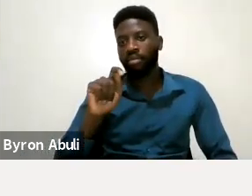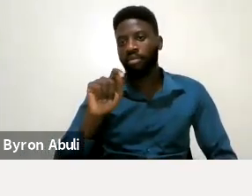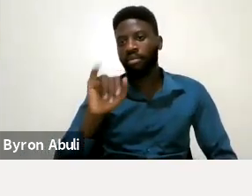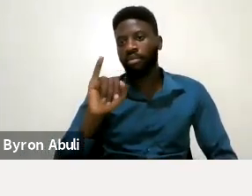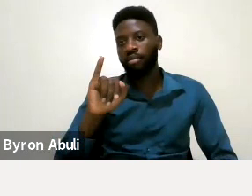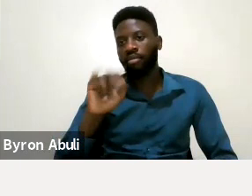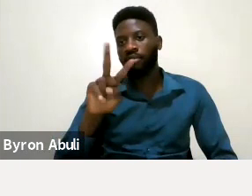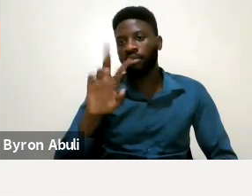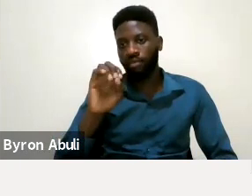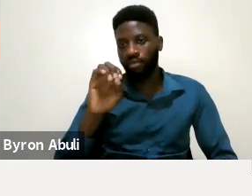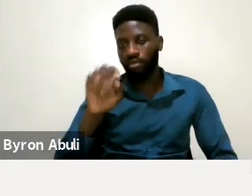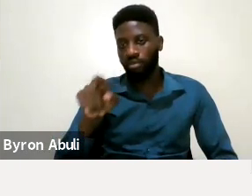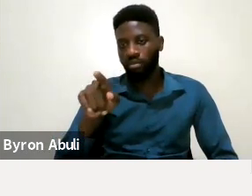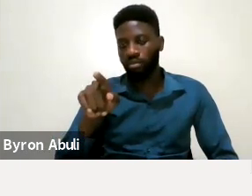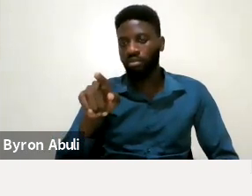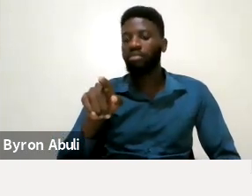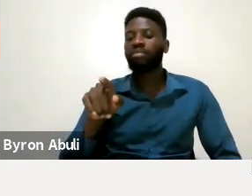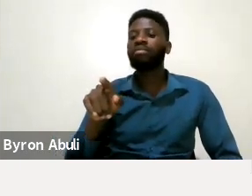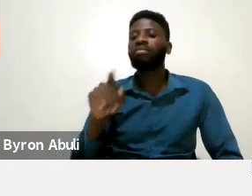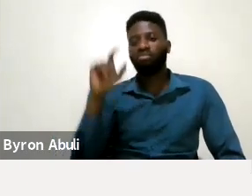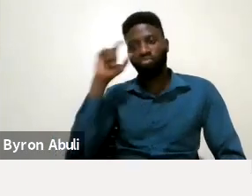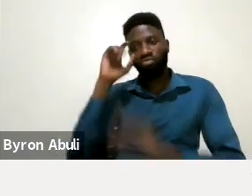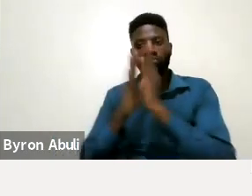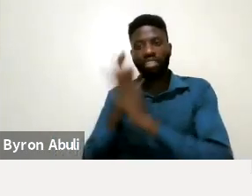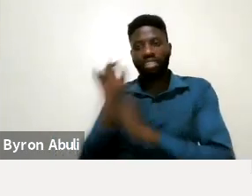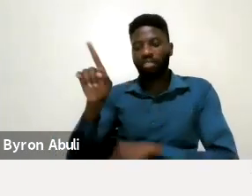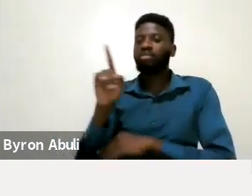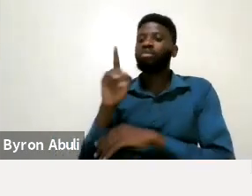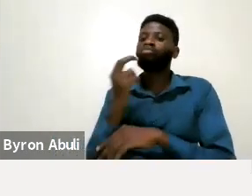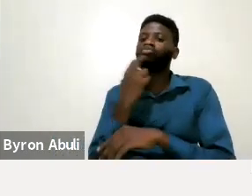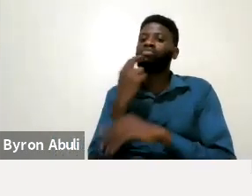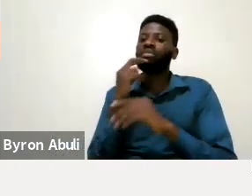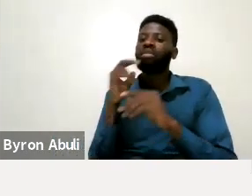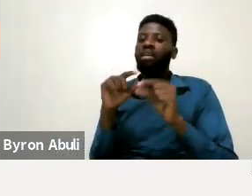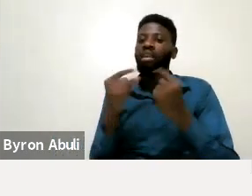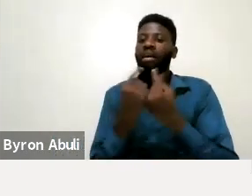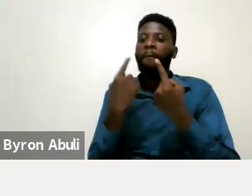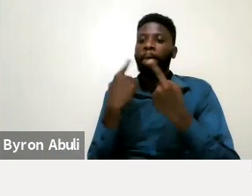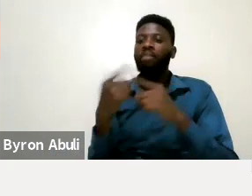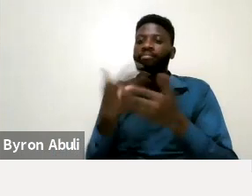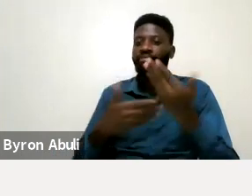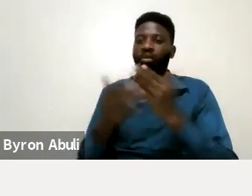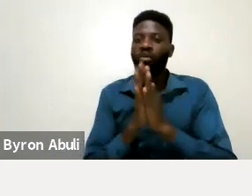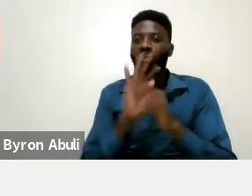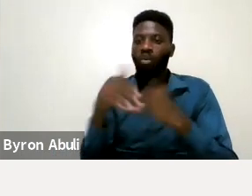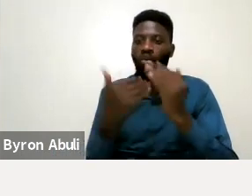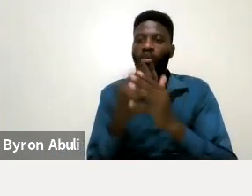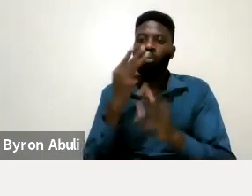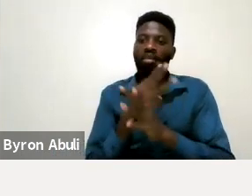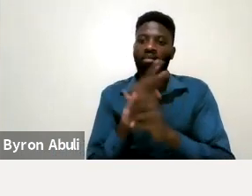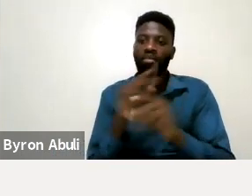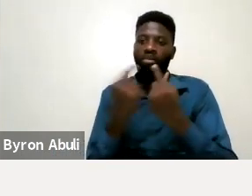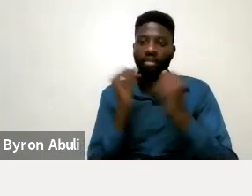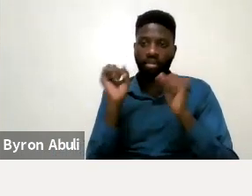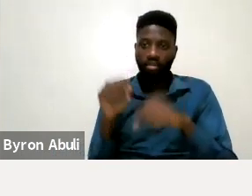the Tuesday class, but I am very sure she messaged all of them in the WhatsApp and Telegram. In the WhatsApp group. Right?